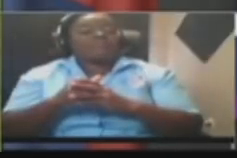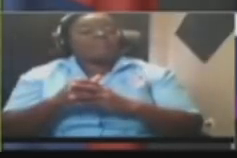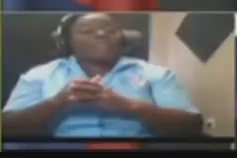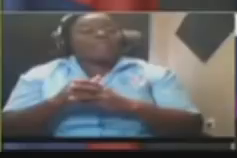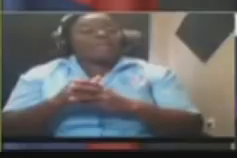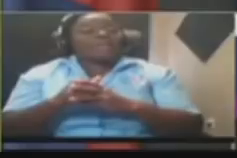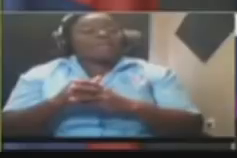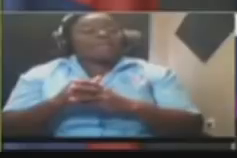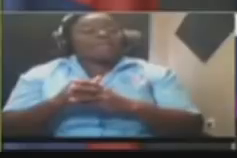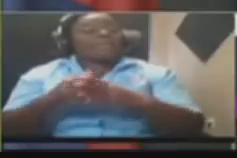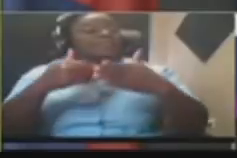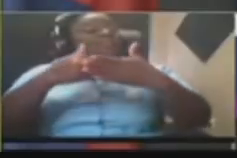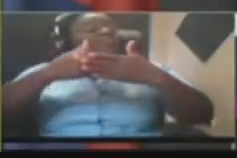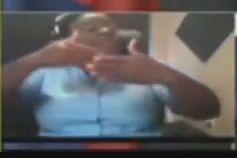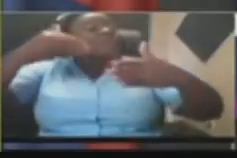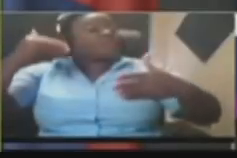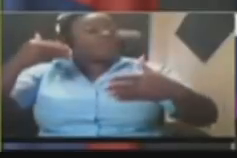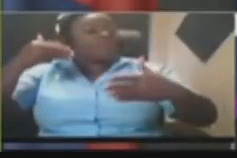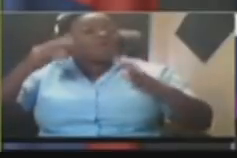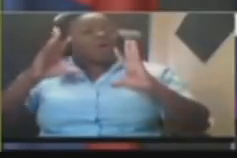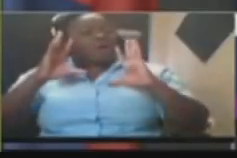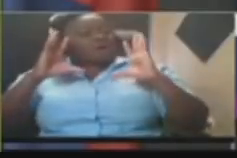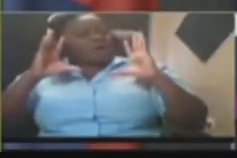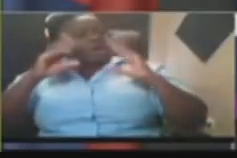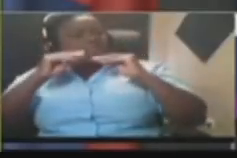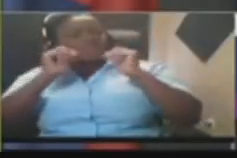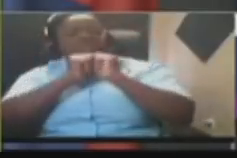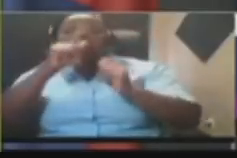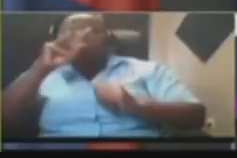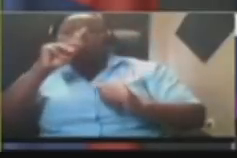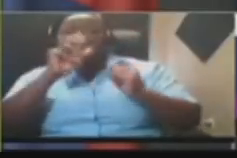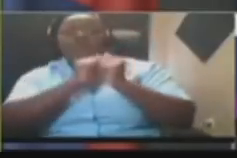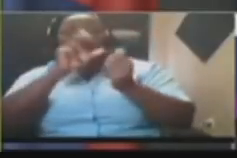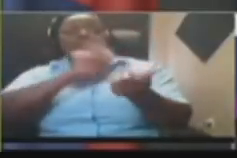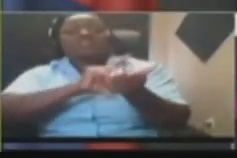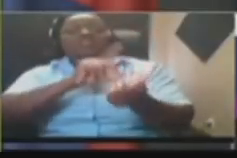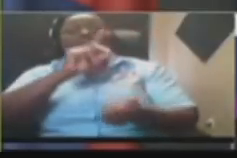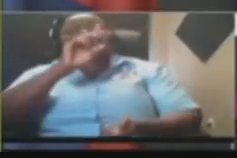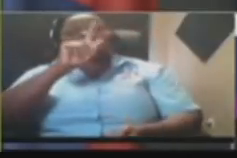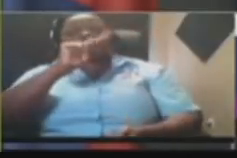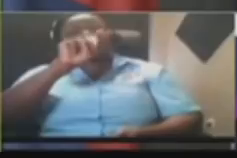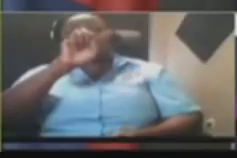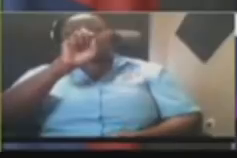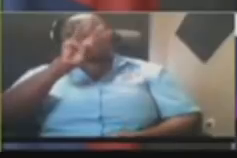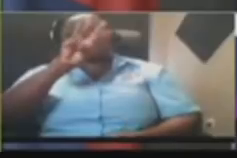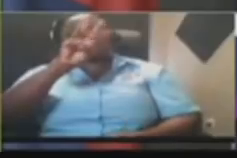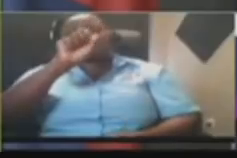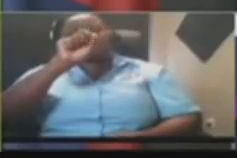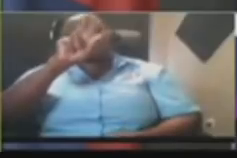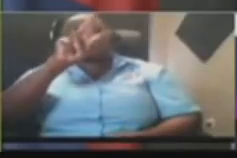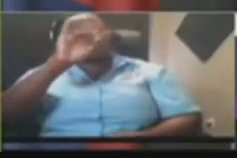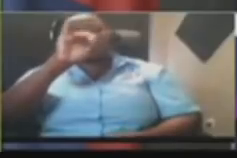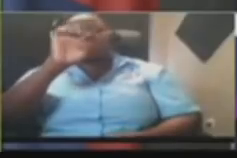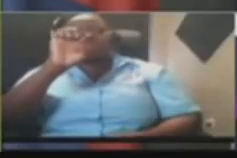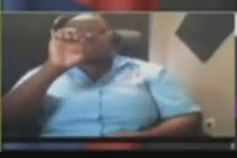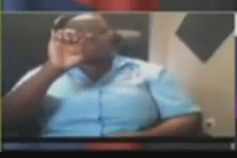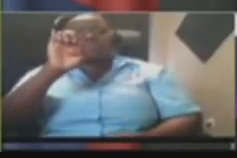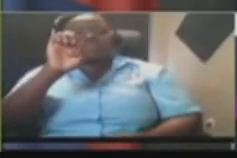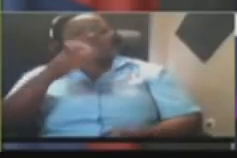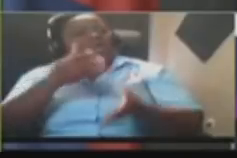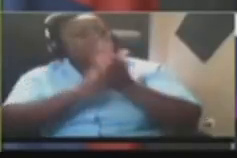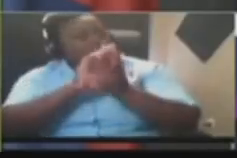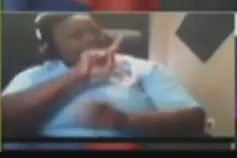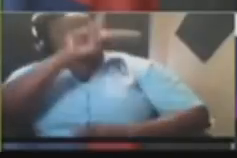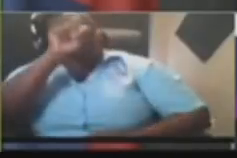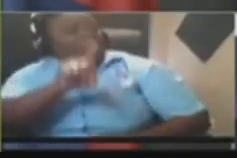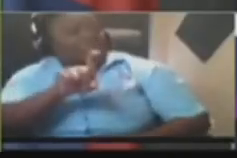and Dr. Tiwari asked me a question in the context of this matter of